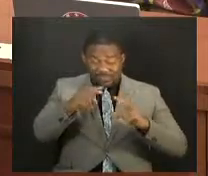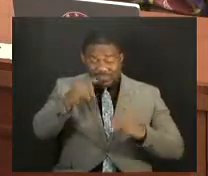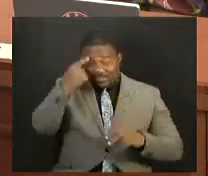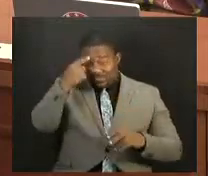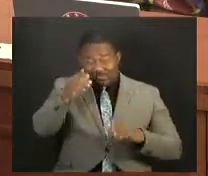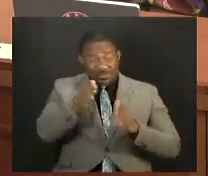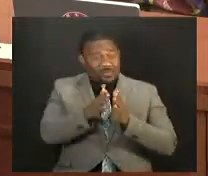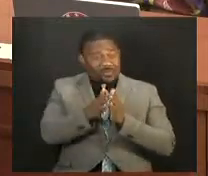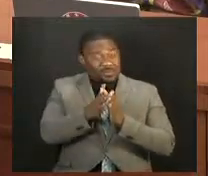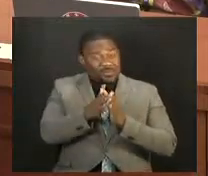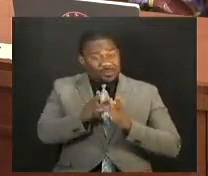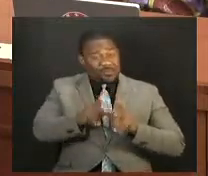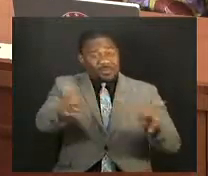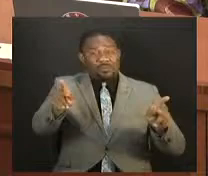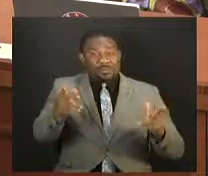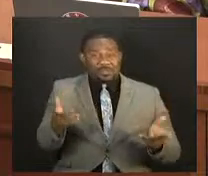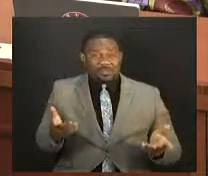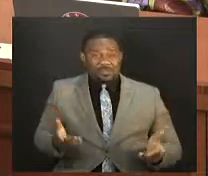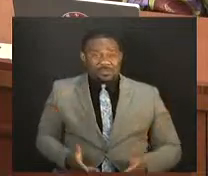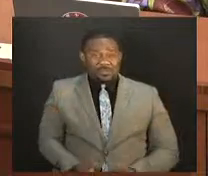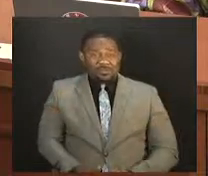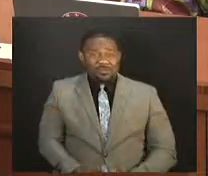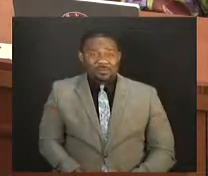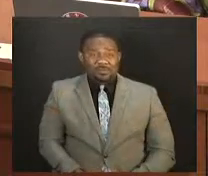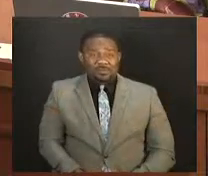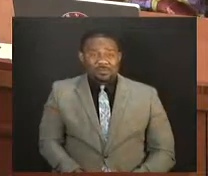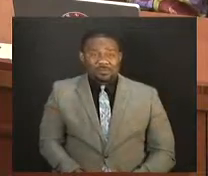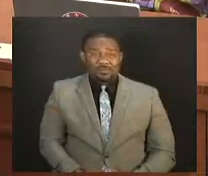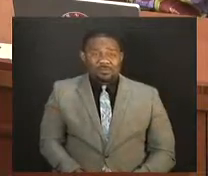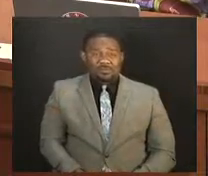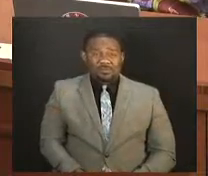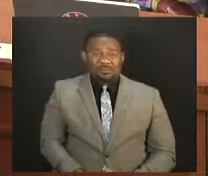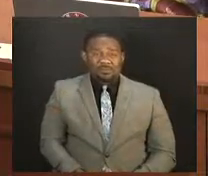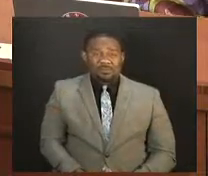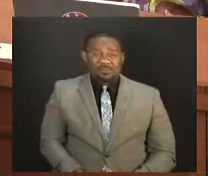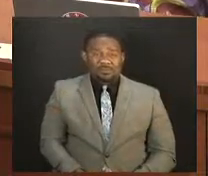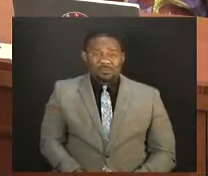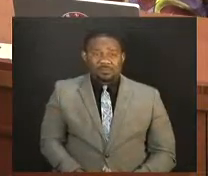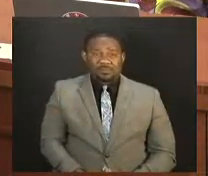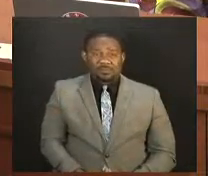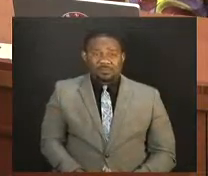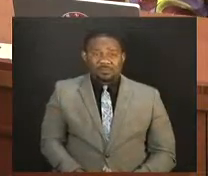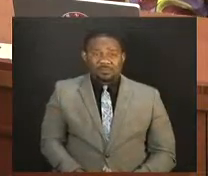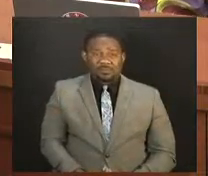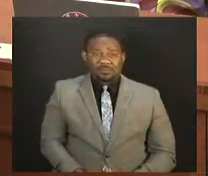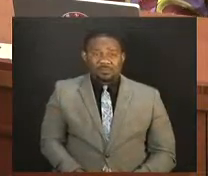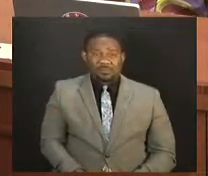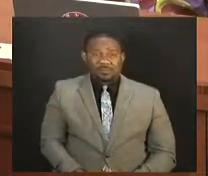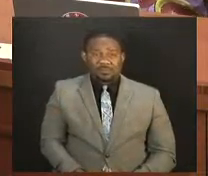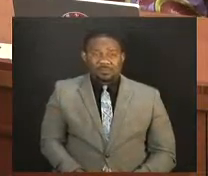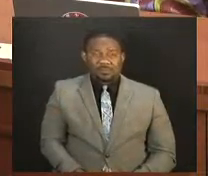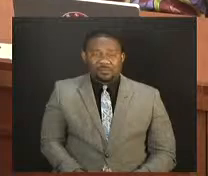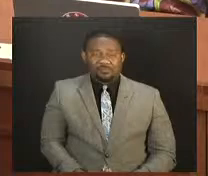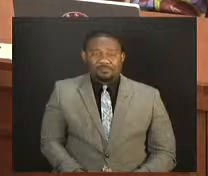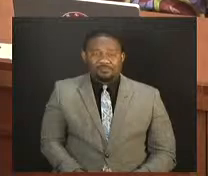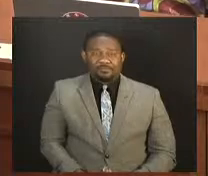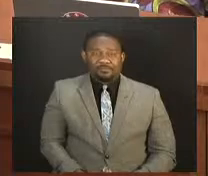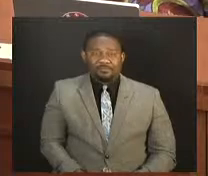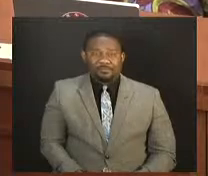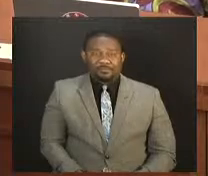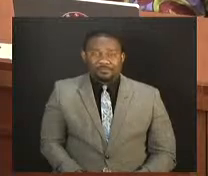hear him. Oh, it's okay. All right, it's okay. Mr. Speaker, can we invite the governor to come and give us the cost of the